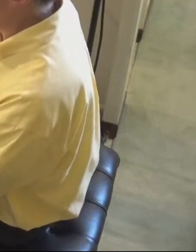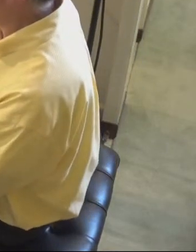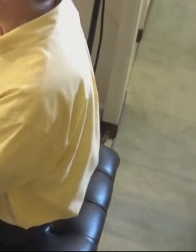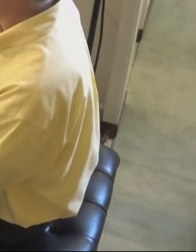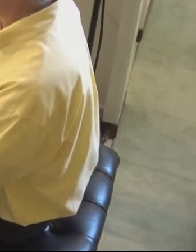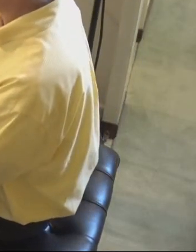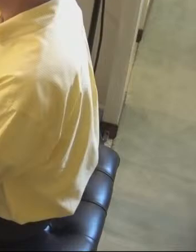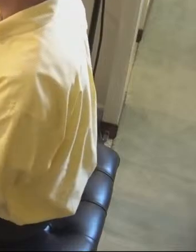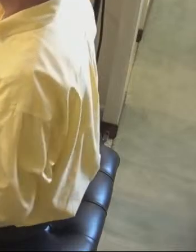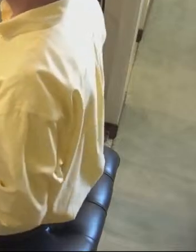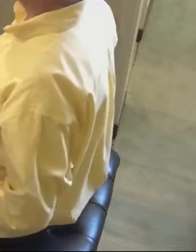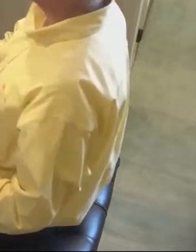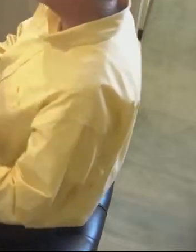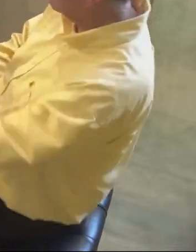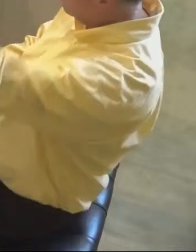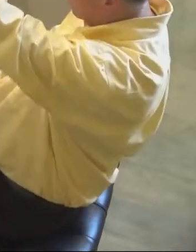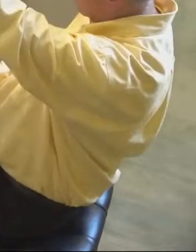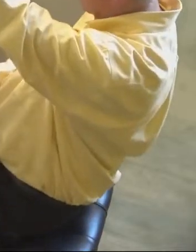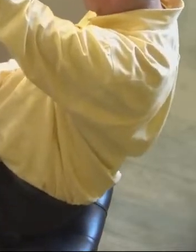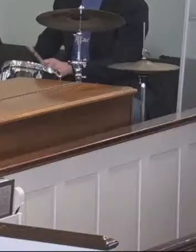Come on, Matt.